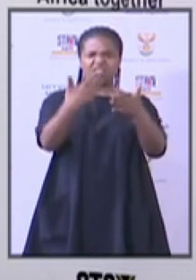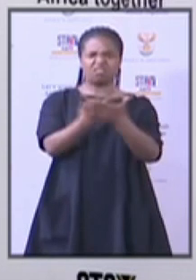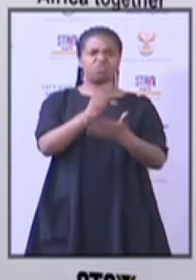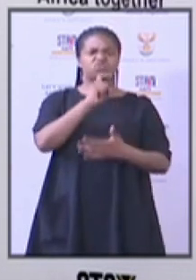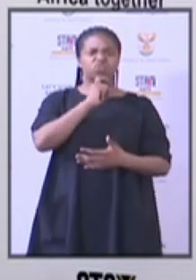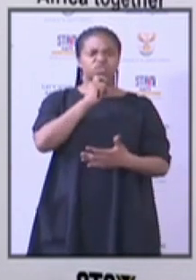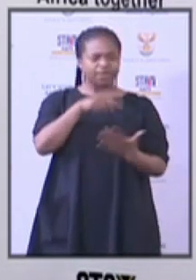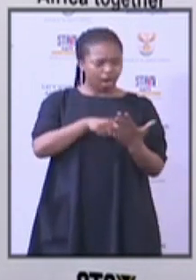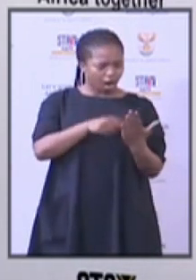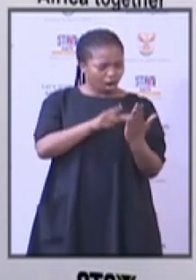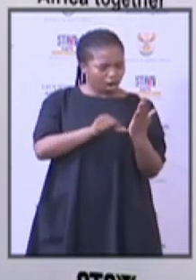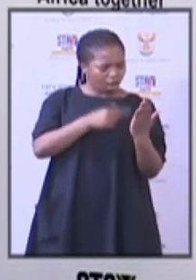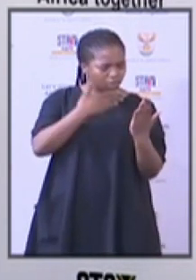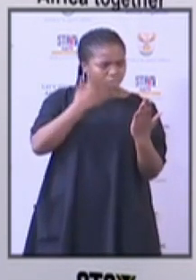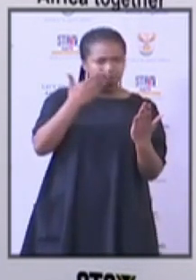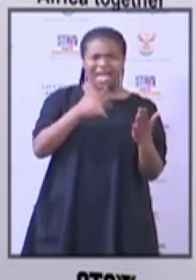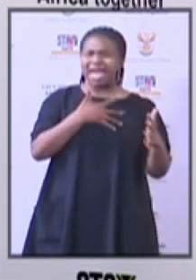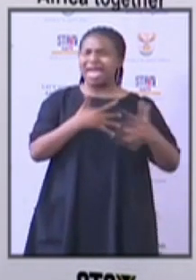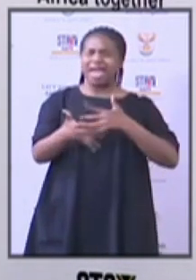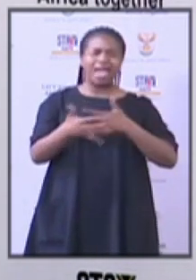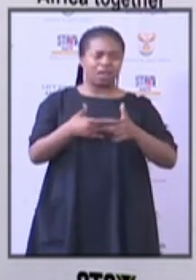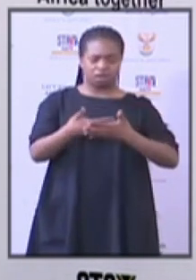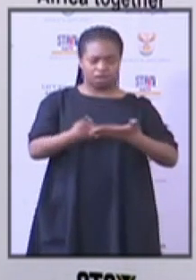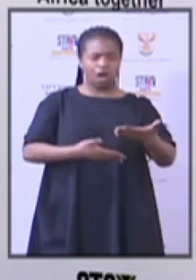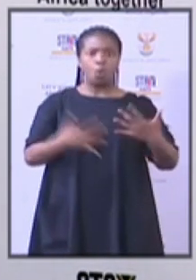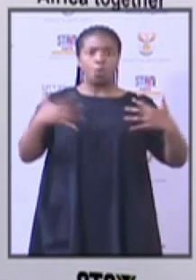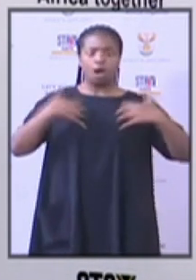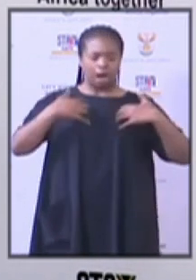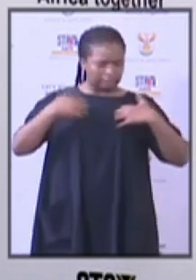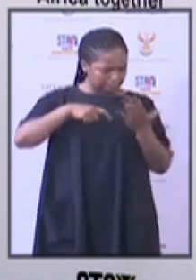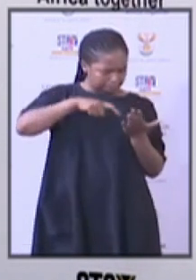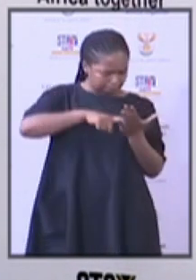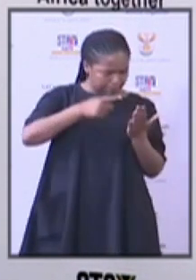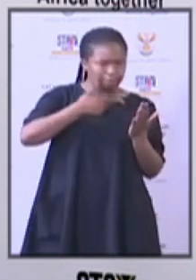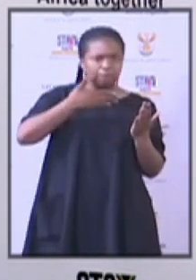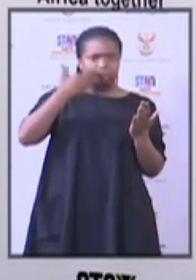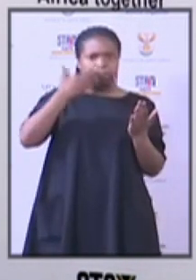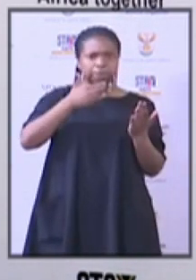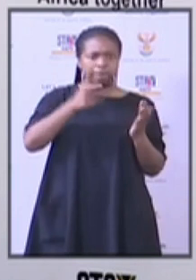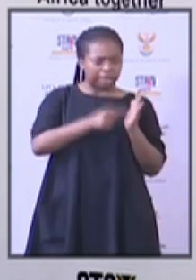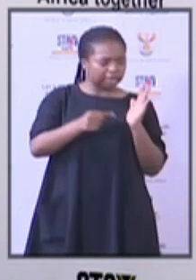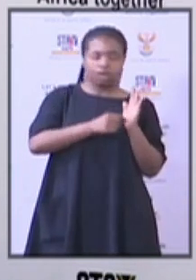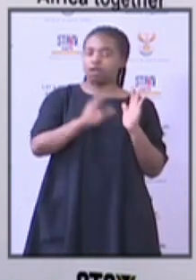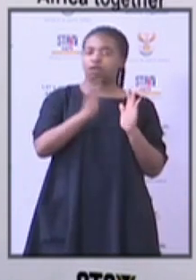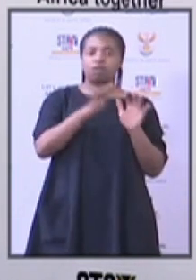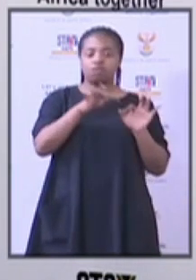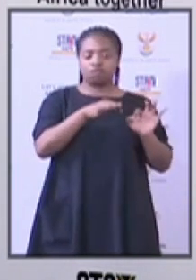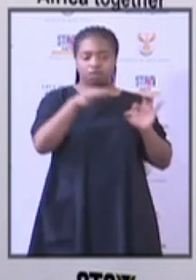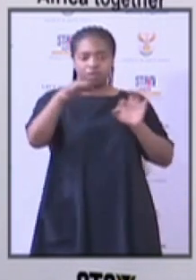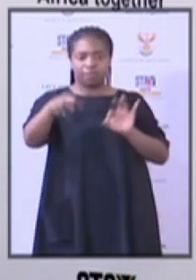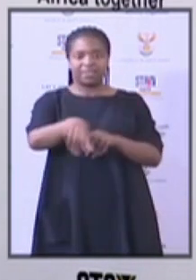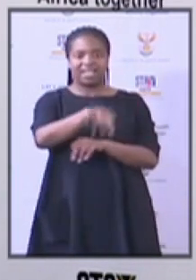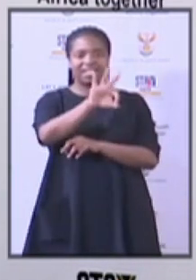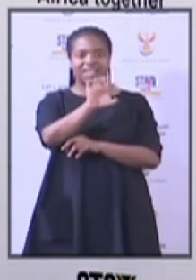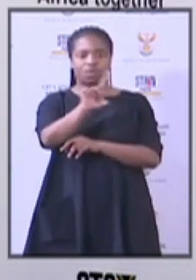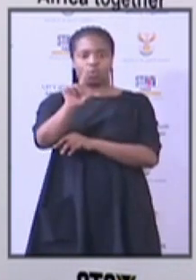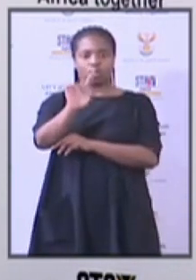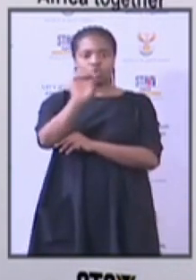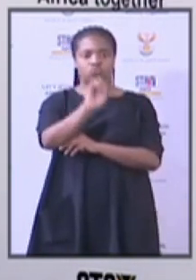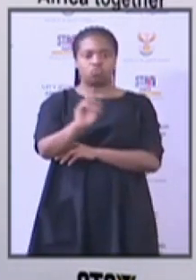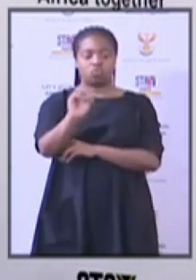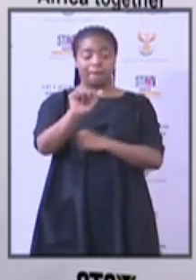who has got a temporary identity document mustn't worry we are extending it up to the 31st of October